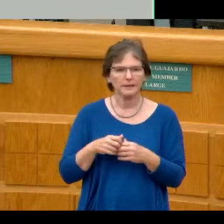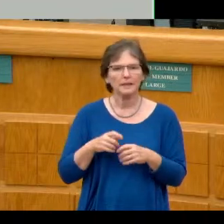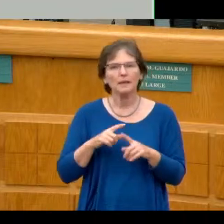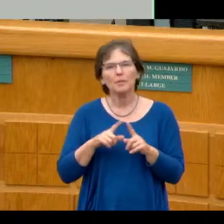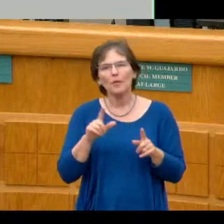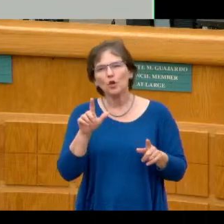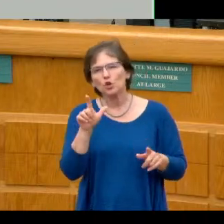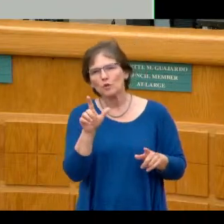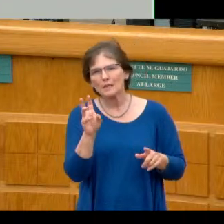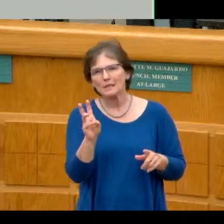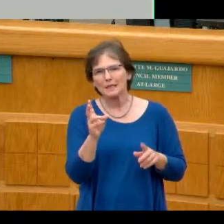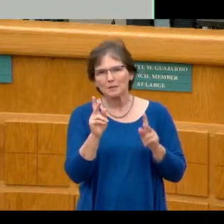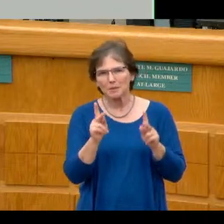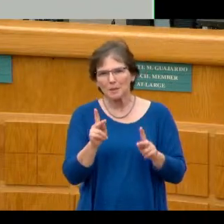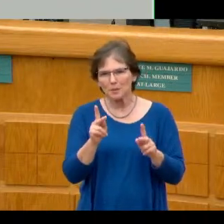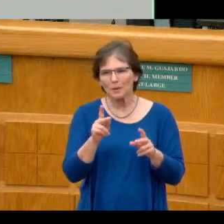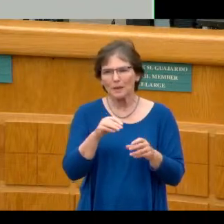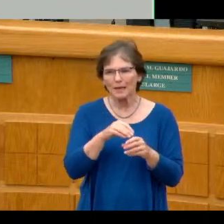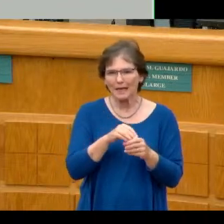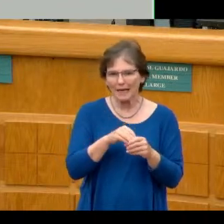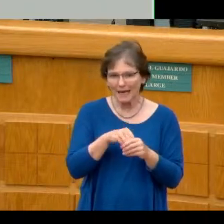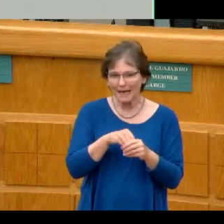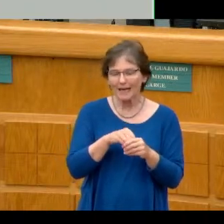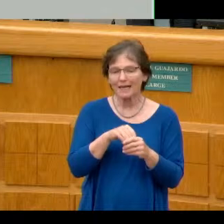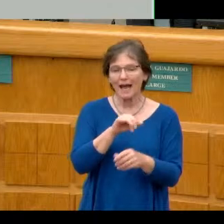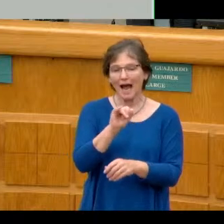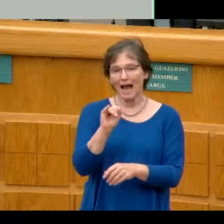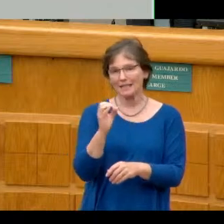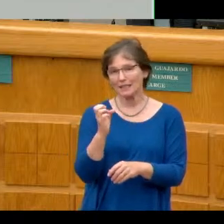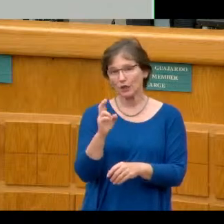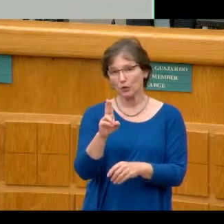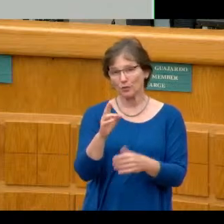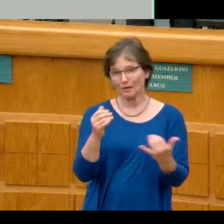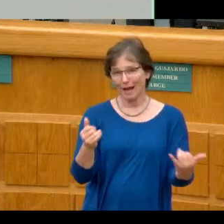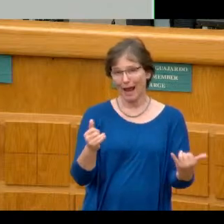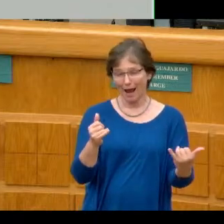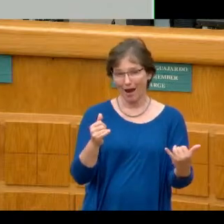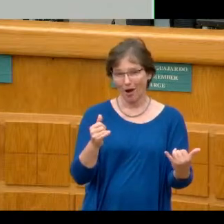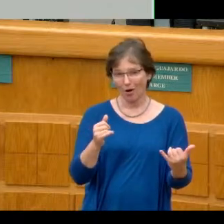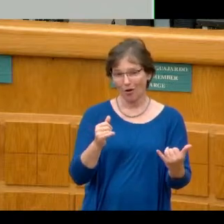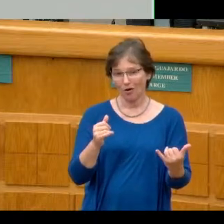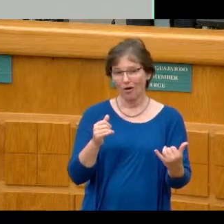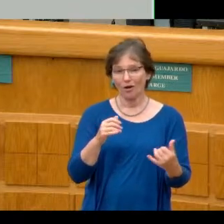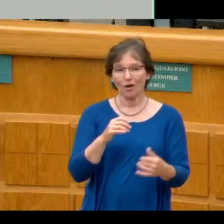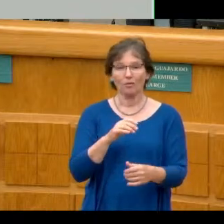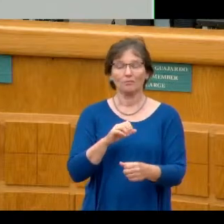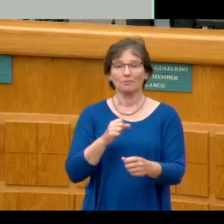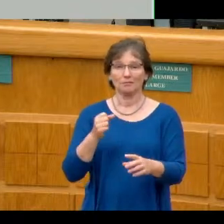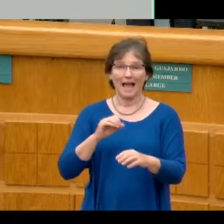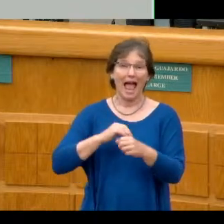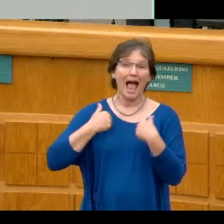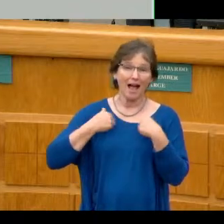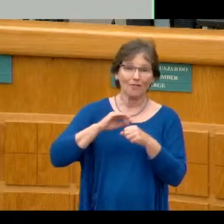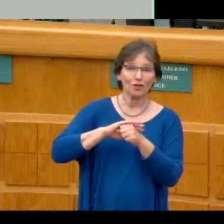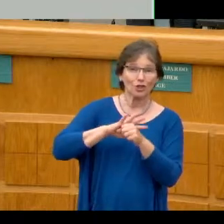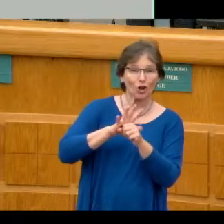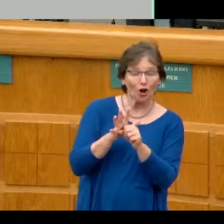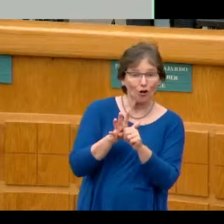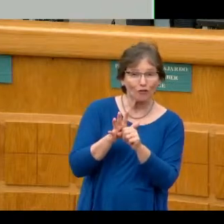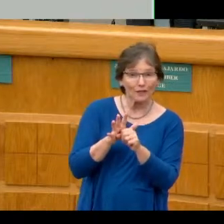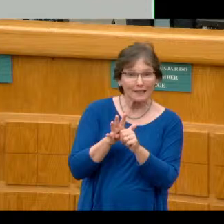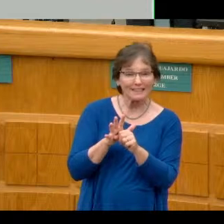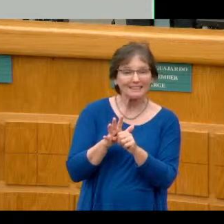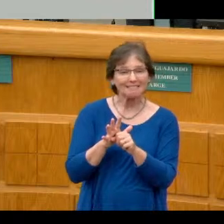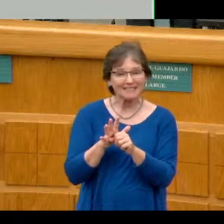if you look at just how many people are in the ICU, we're kind of back down to what I would consider normal levels. If you compare back to the left side